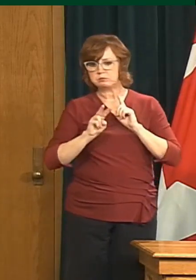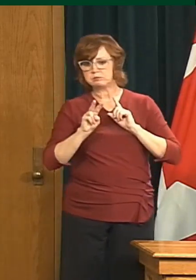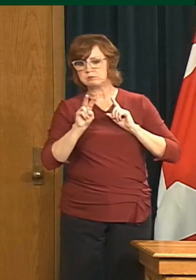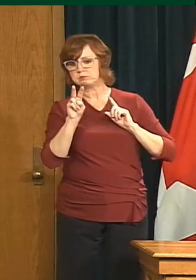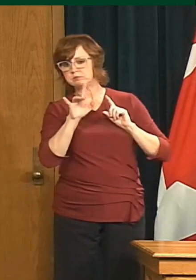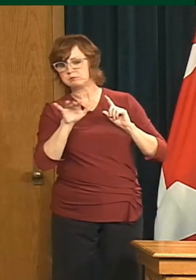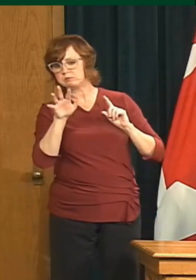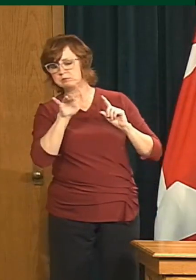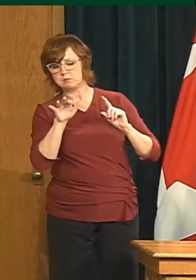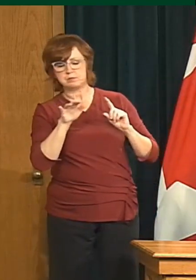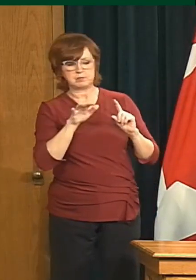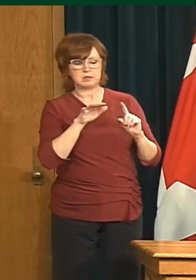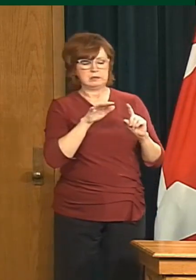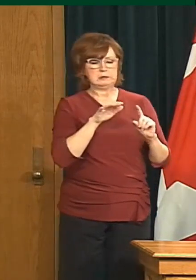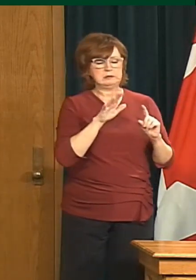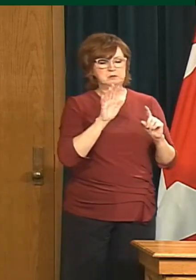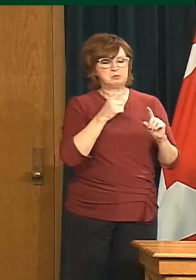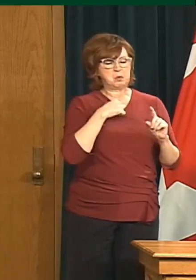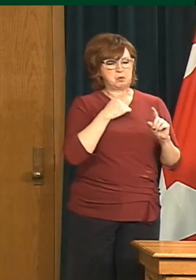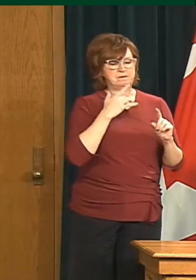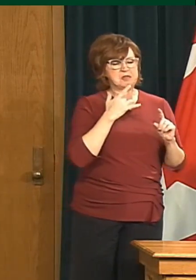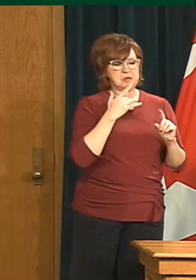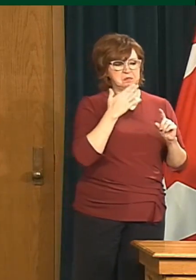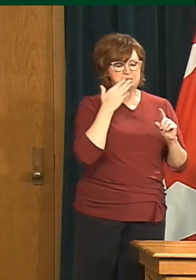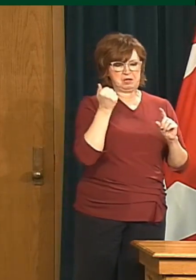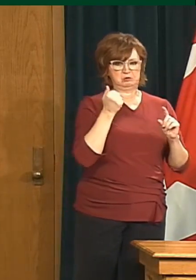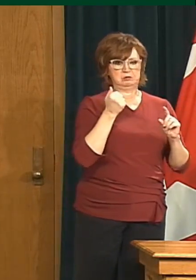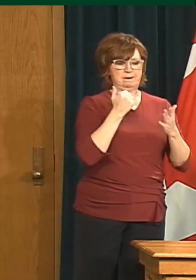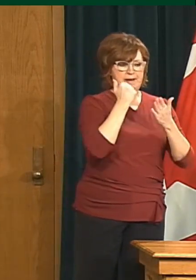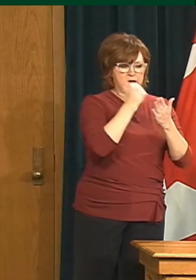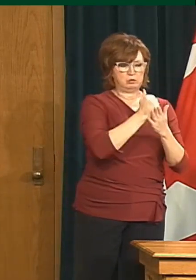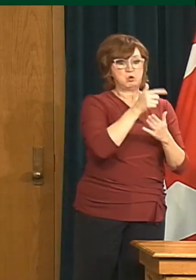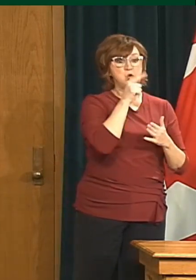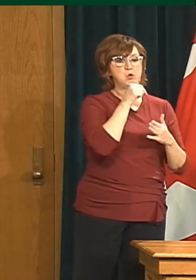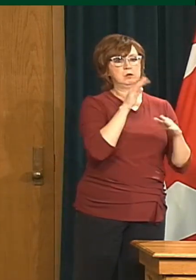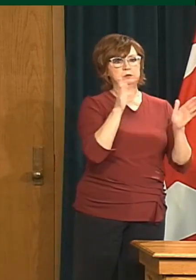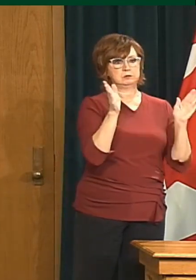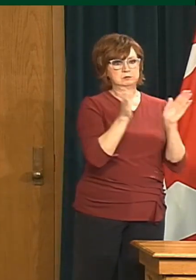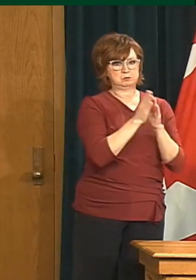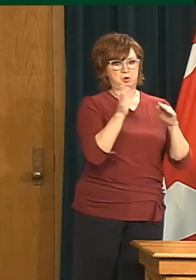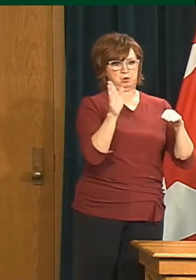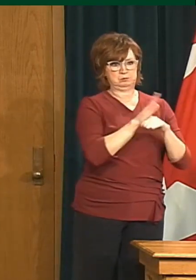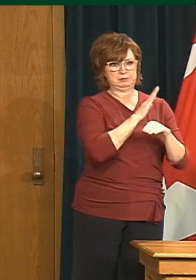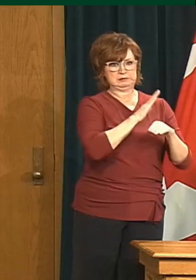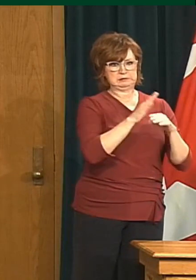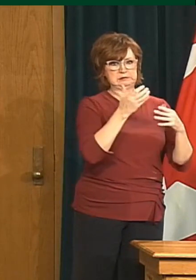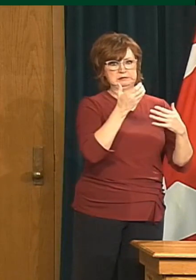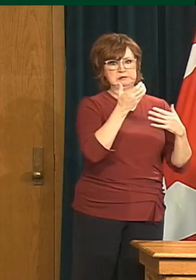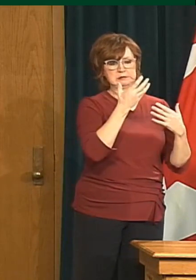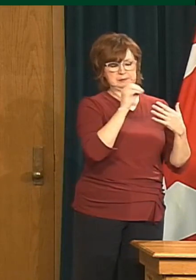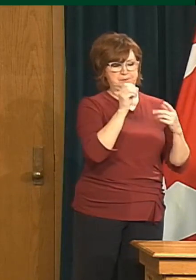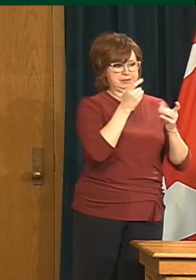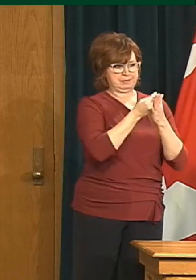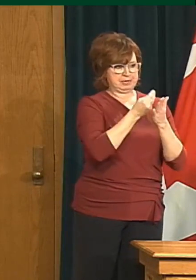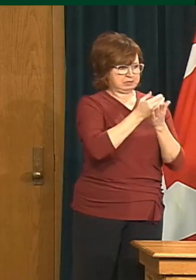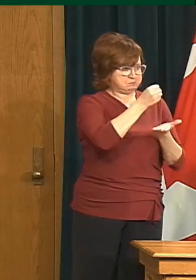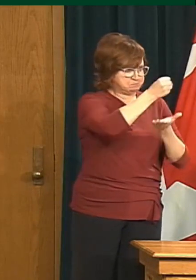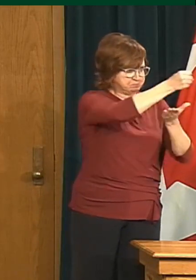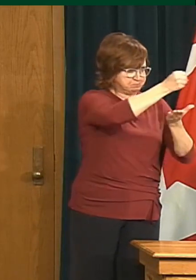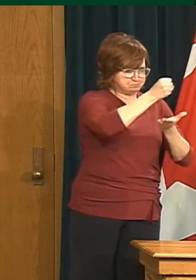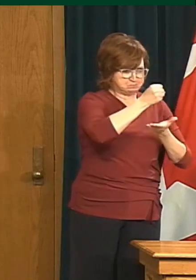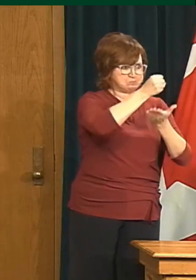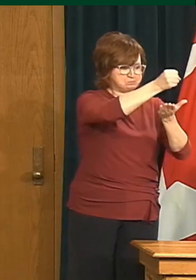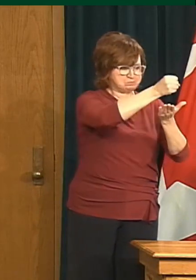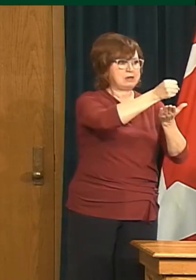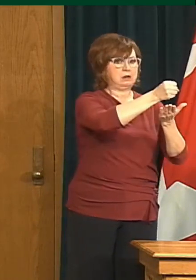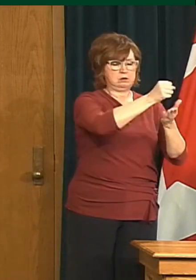grant that we have come forward with. We want to ensure that there are jobs to come back to when this is over. And there'll be further decisions with that